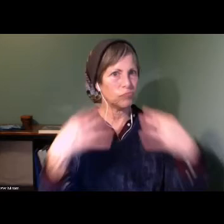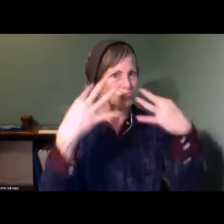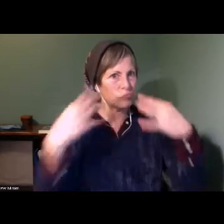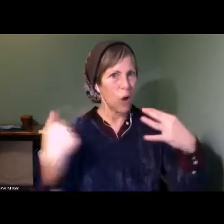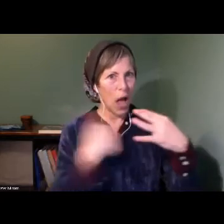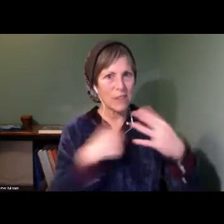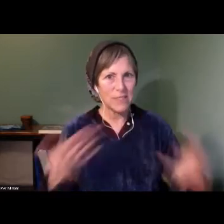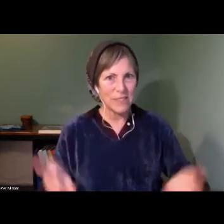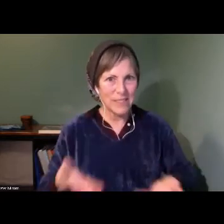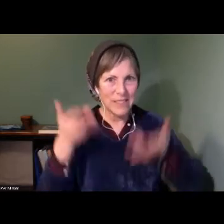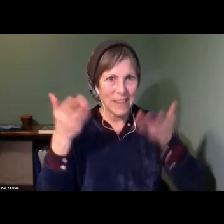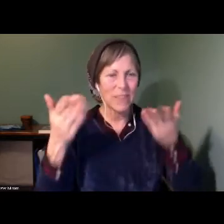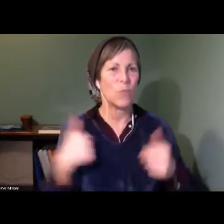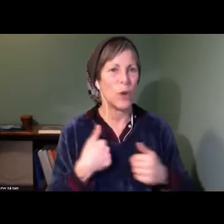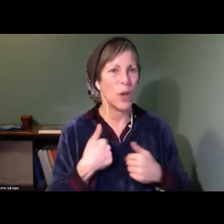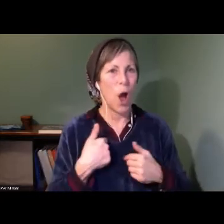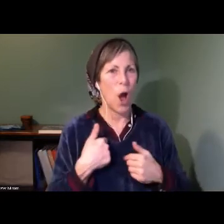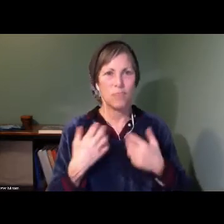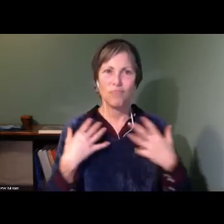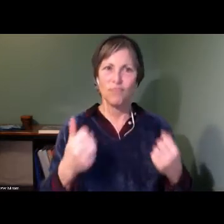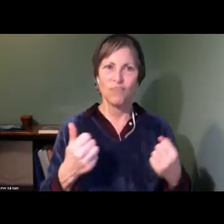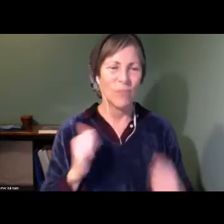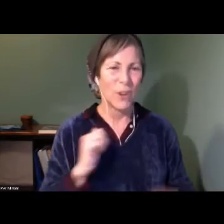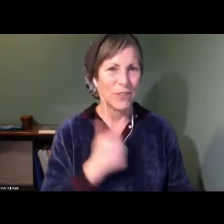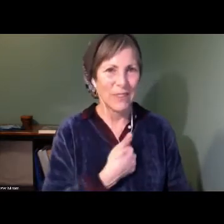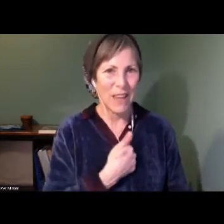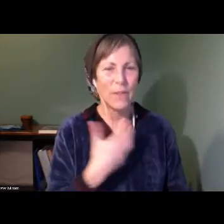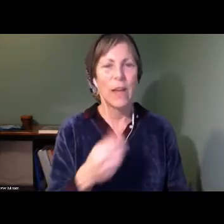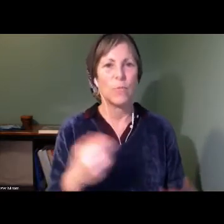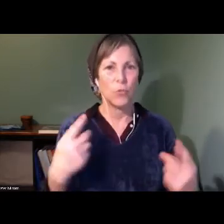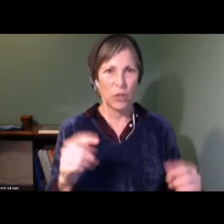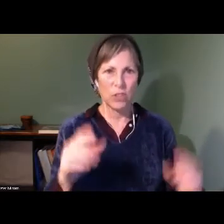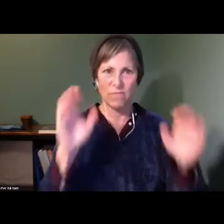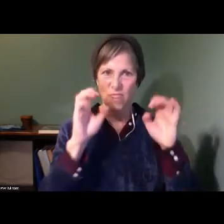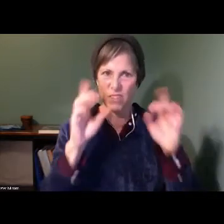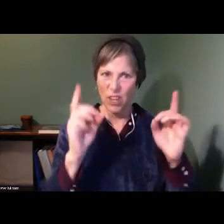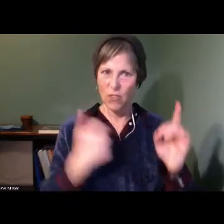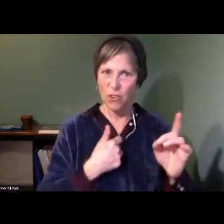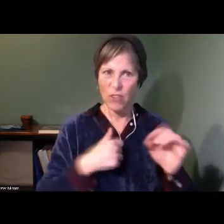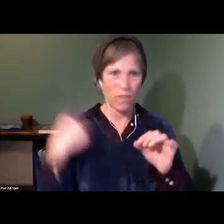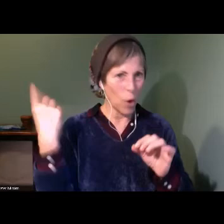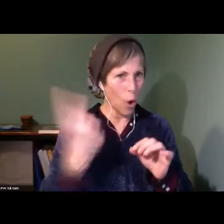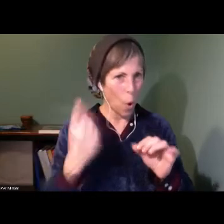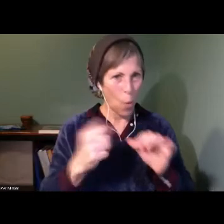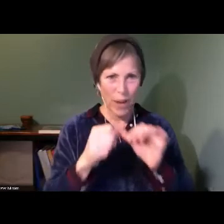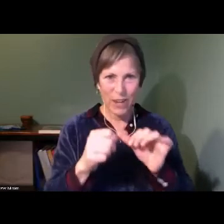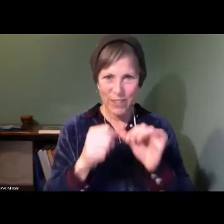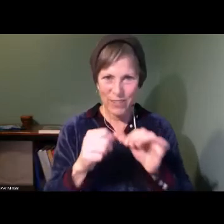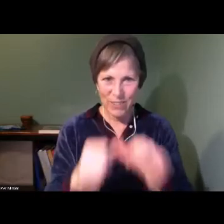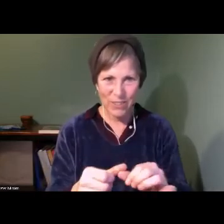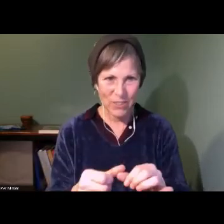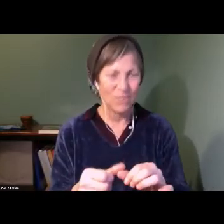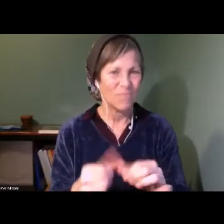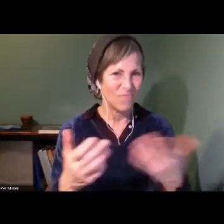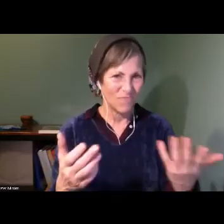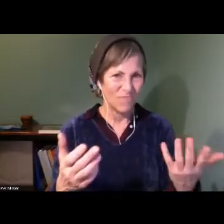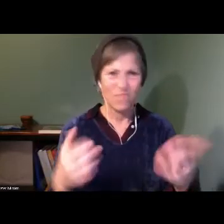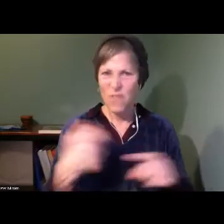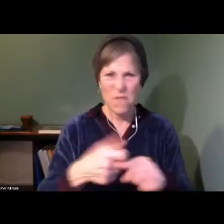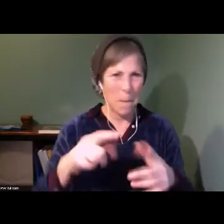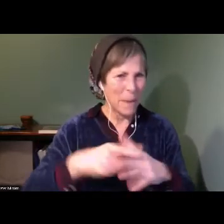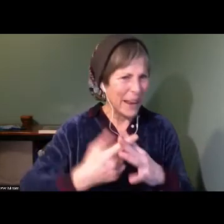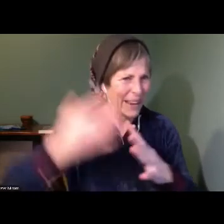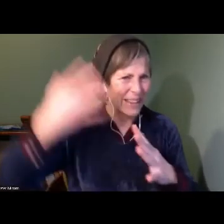engaged ourselves and we will be educate ourselves continuously what we started from the beginning.